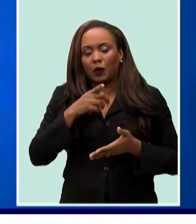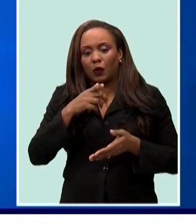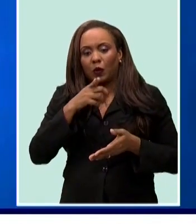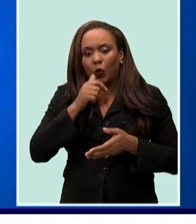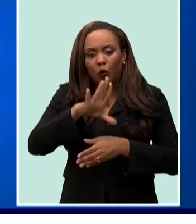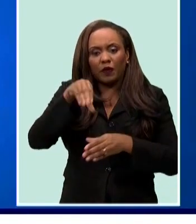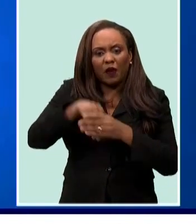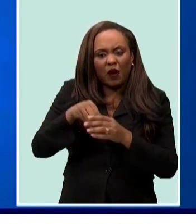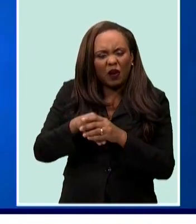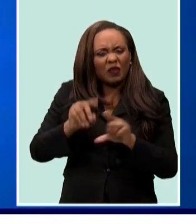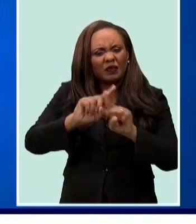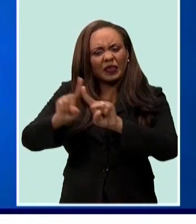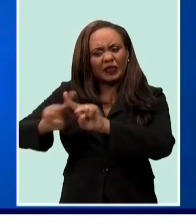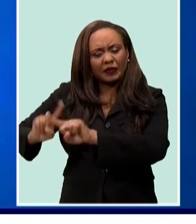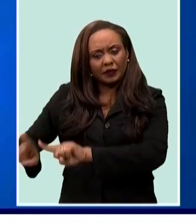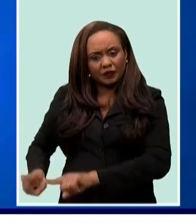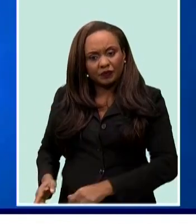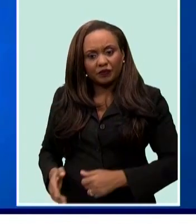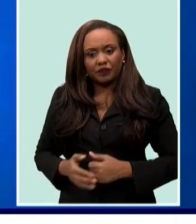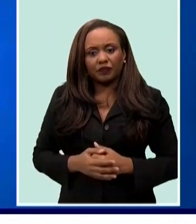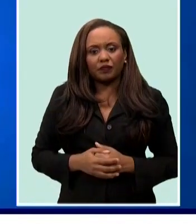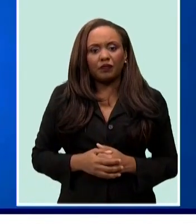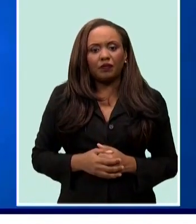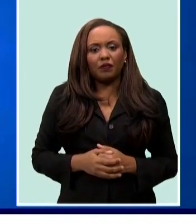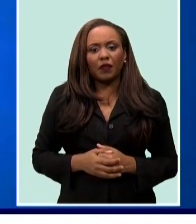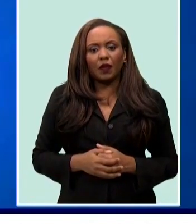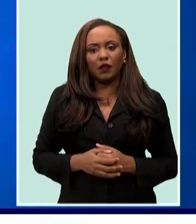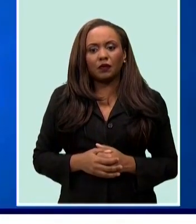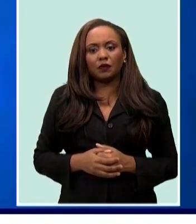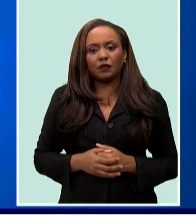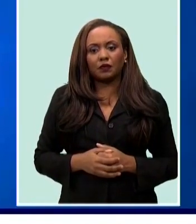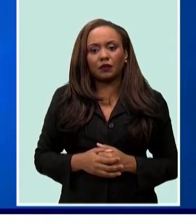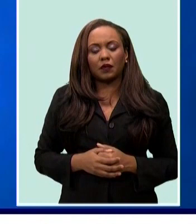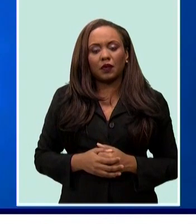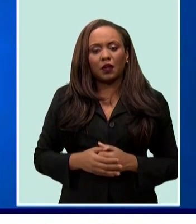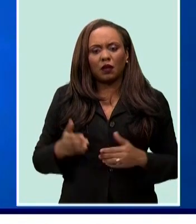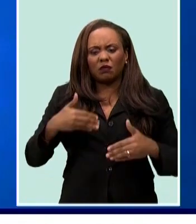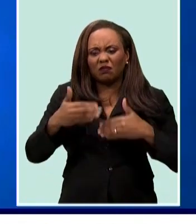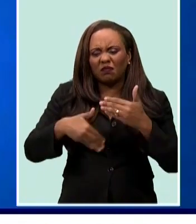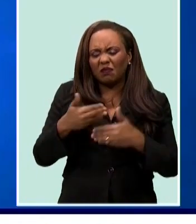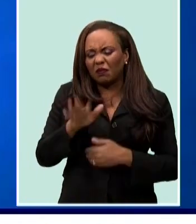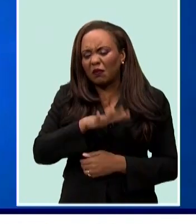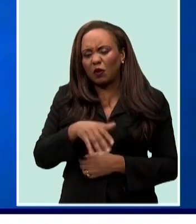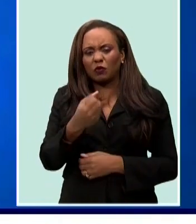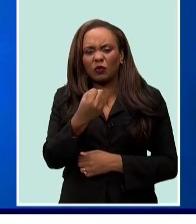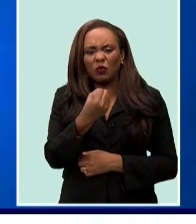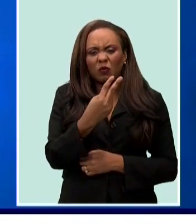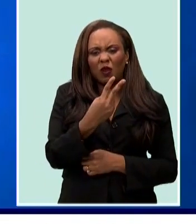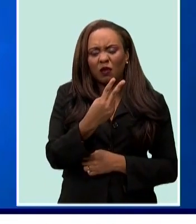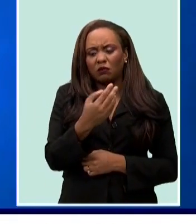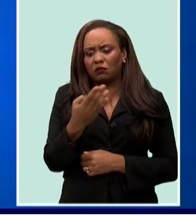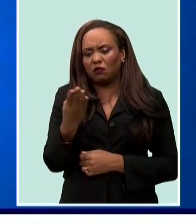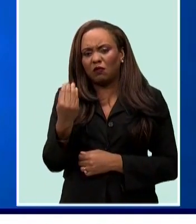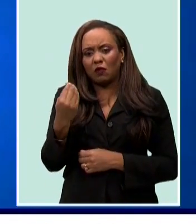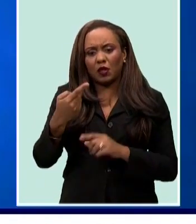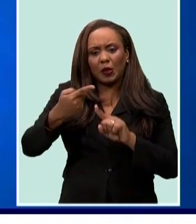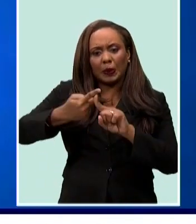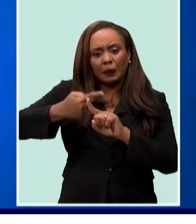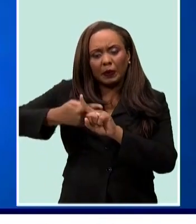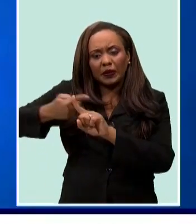the airport. That process, ideally, ladies and gentlemen, may take us between 12 to 14 months, depending on how nimble we